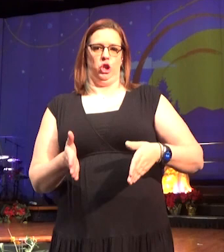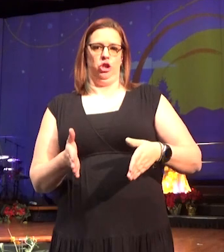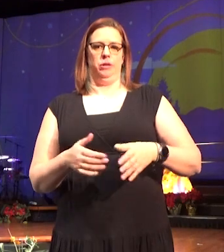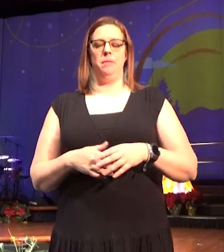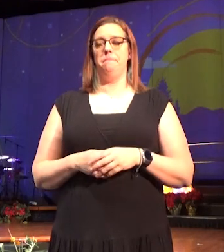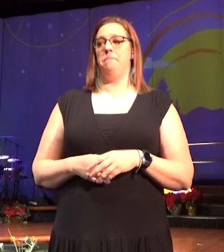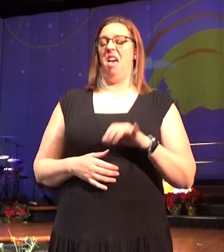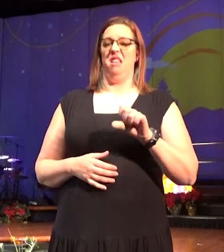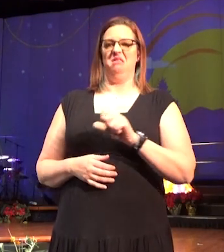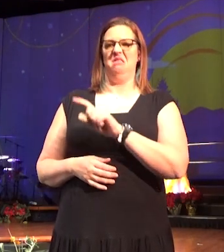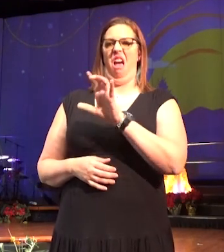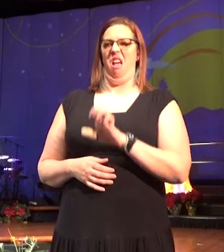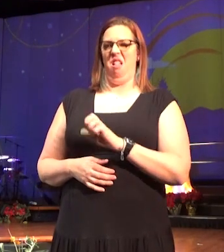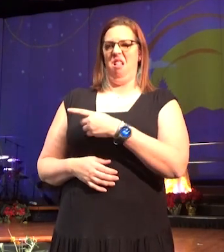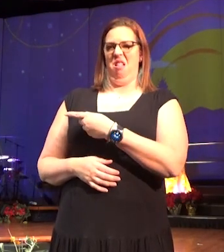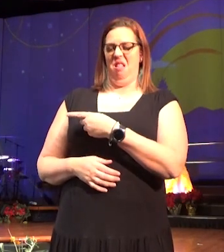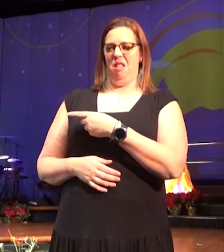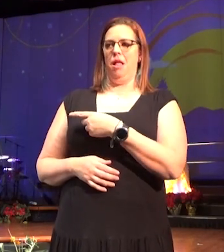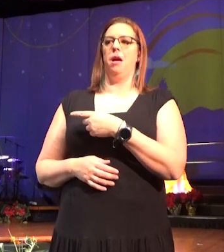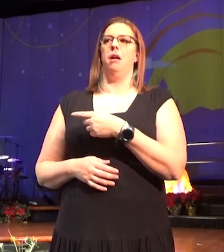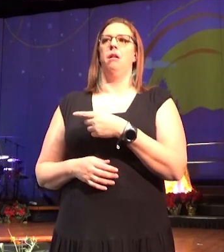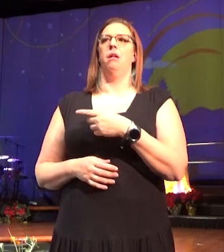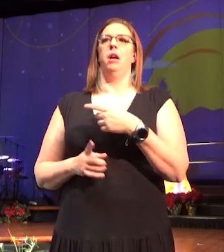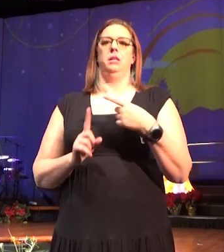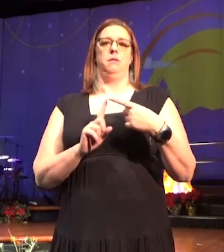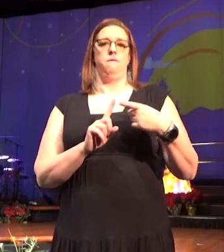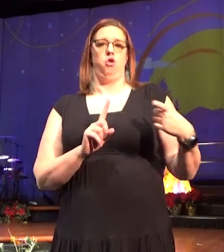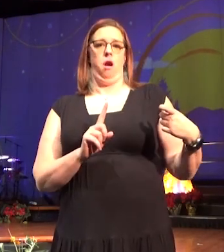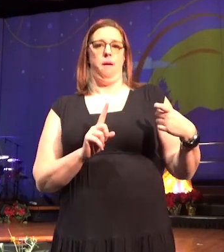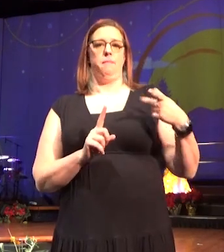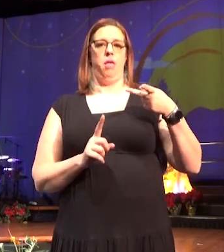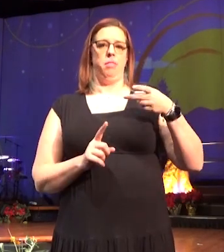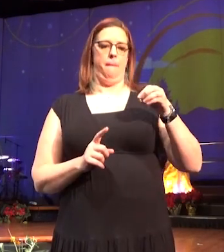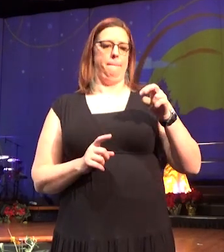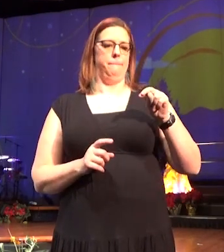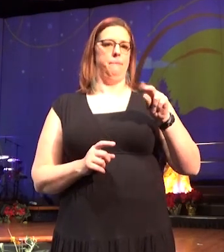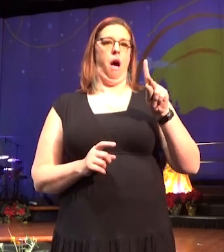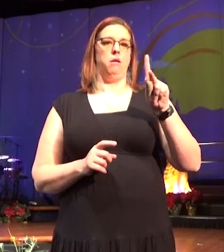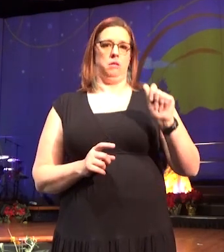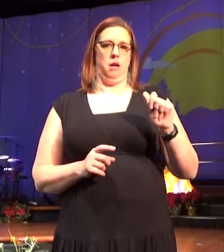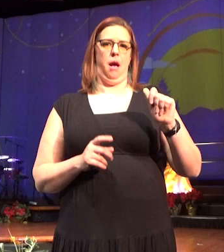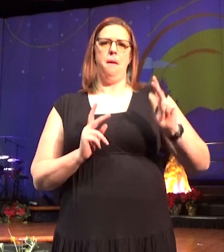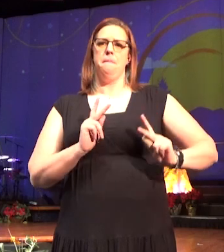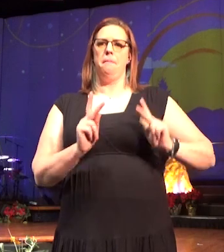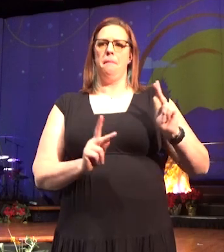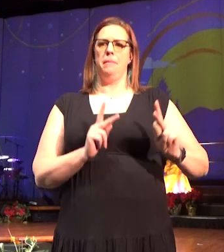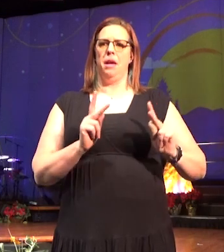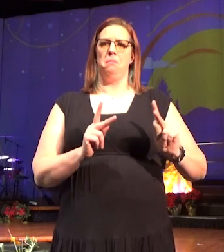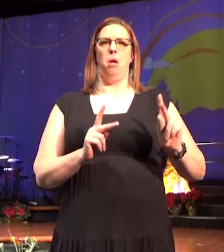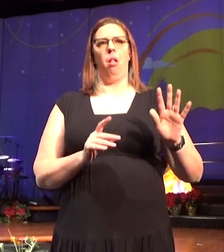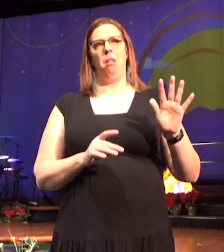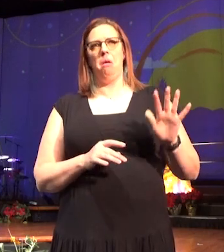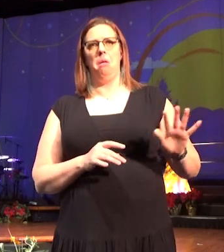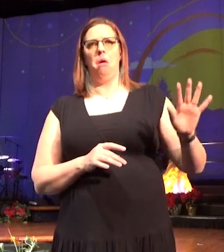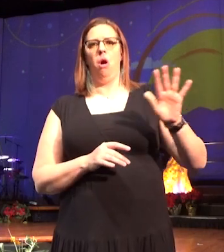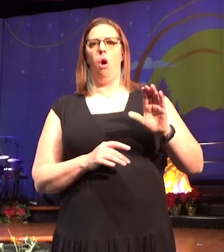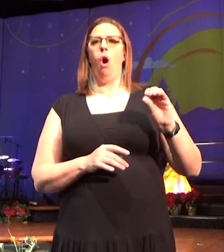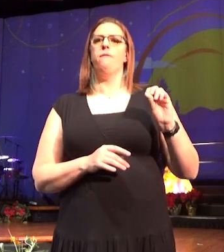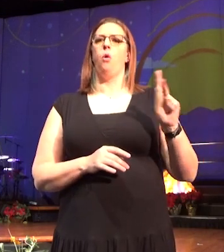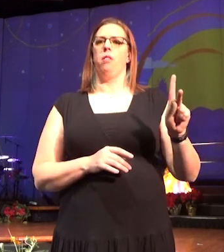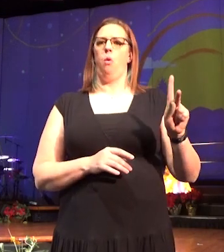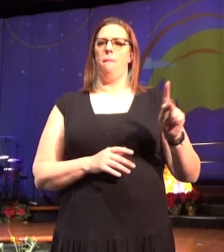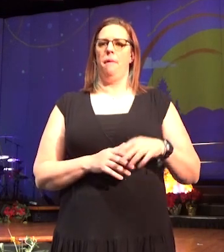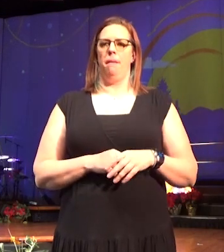This style of dance comes from the Ponca people of